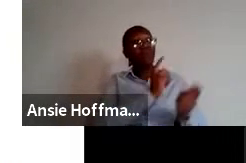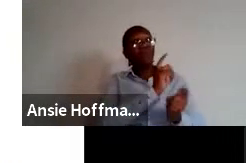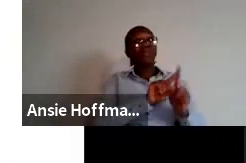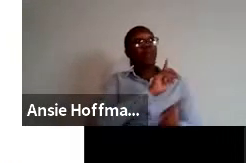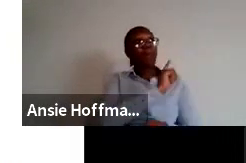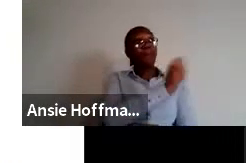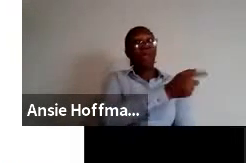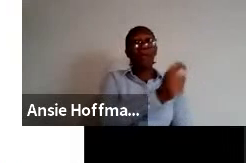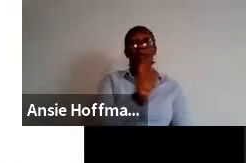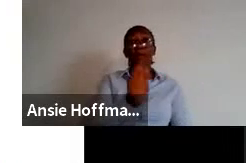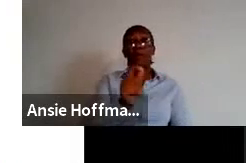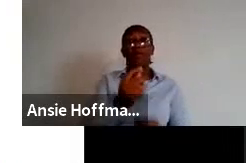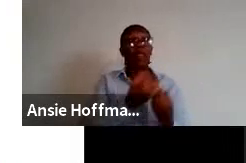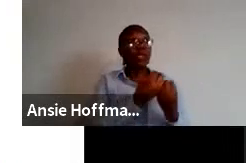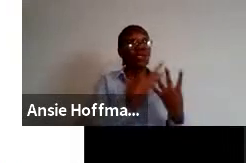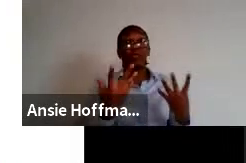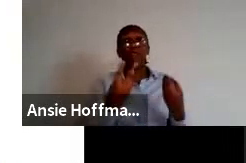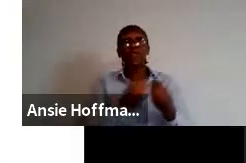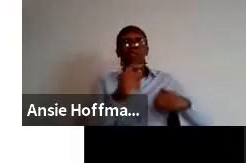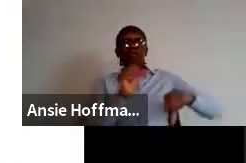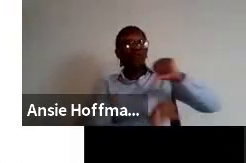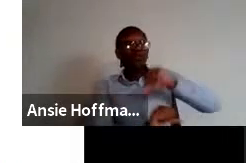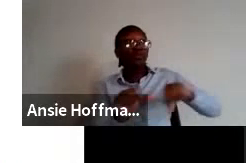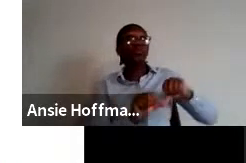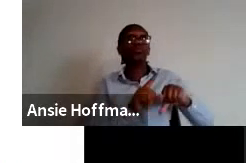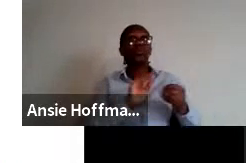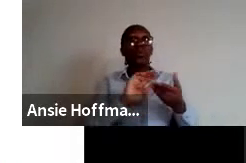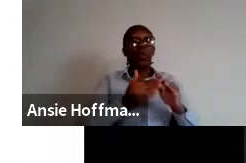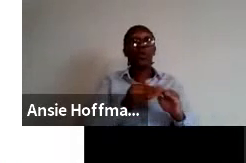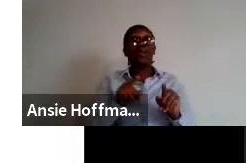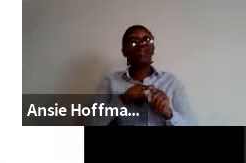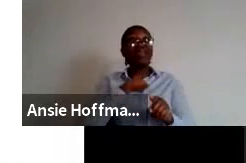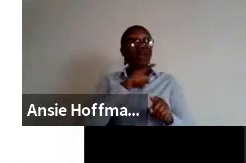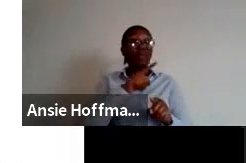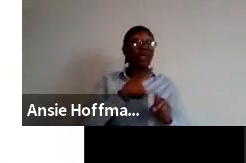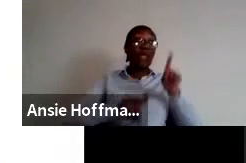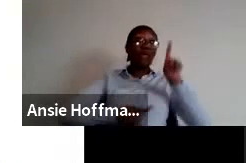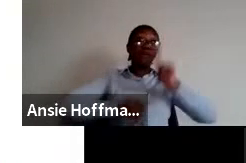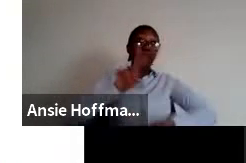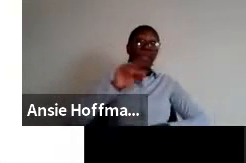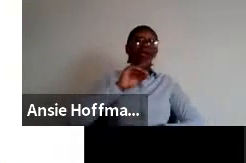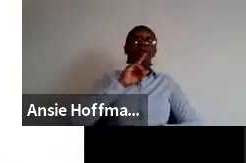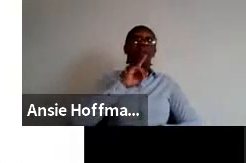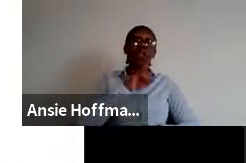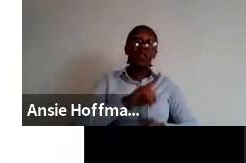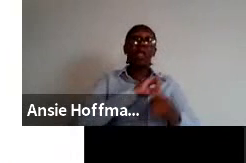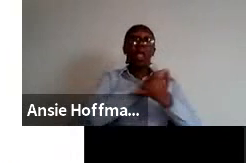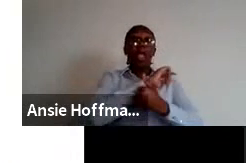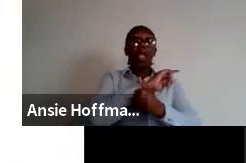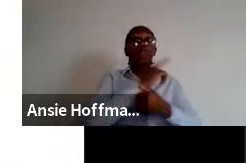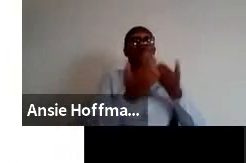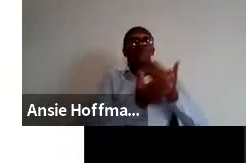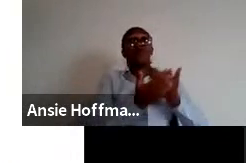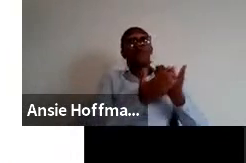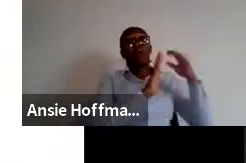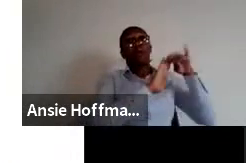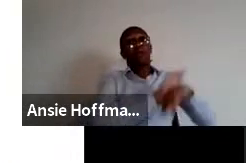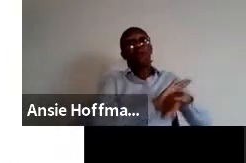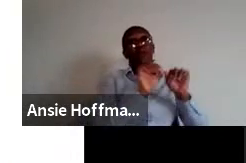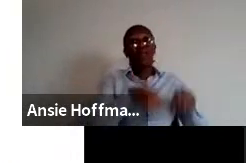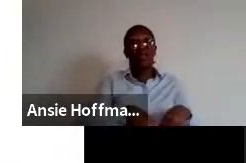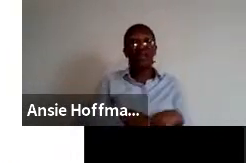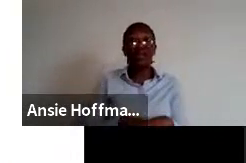countries. If they fail to do that, their sovereignty is tested. If they fail to do that, there is